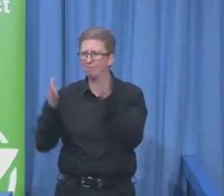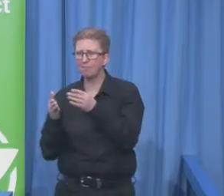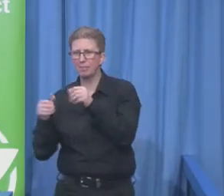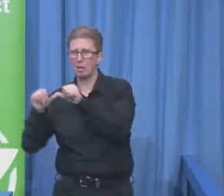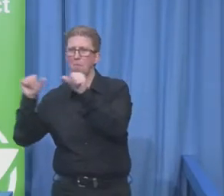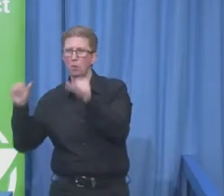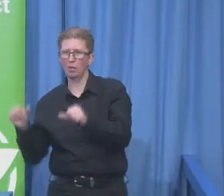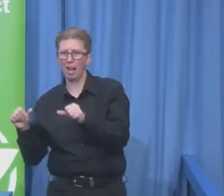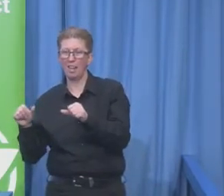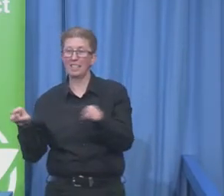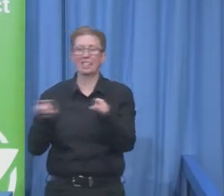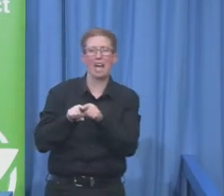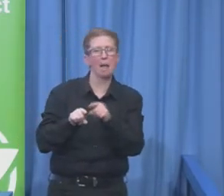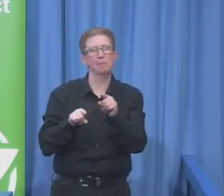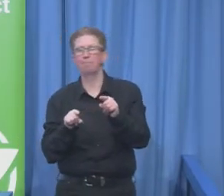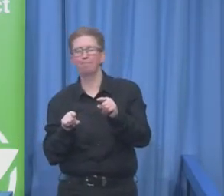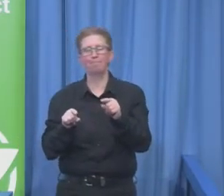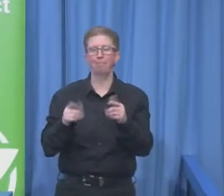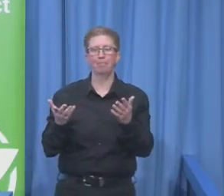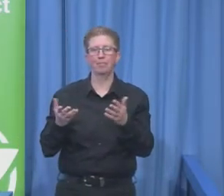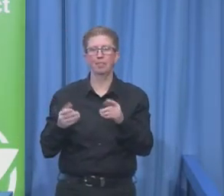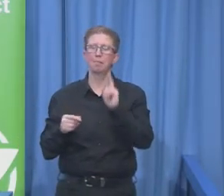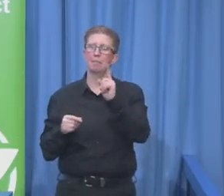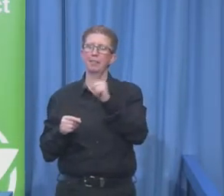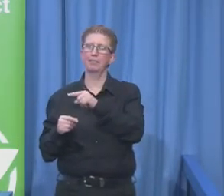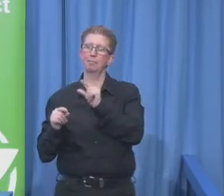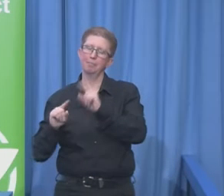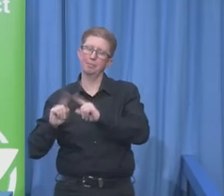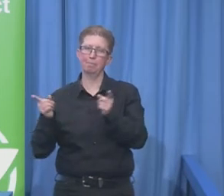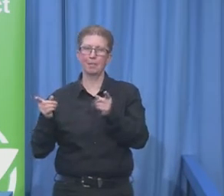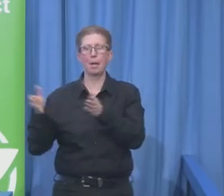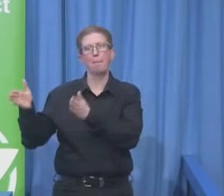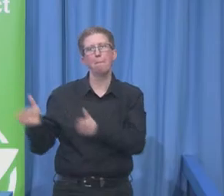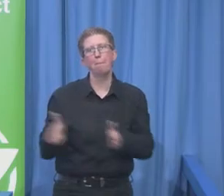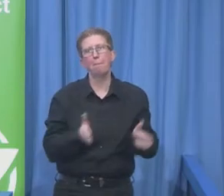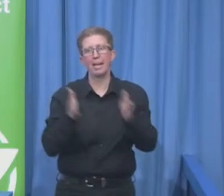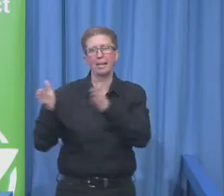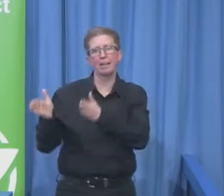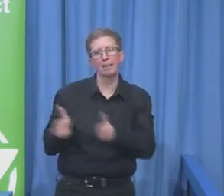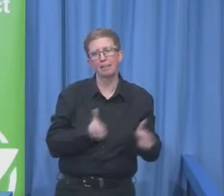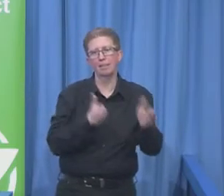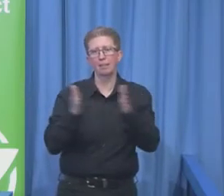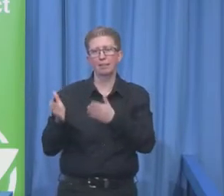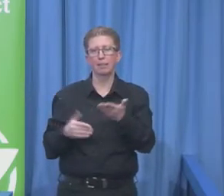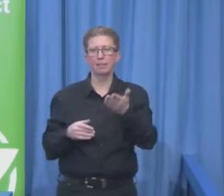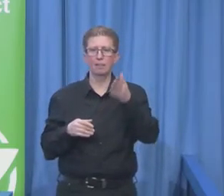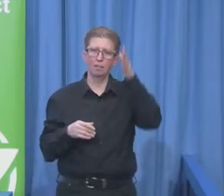have any plans of looking at the TVETs of disability?